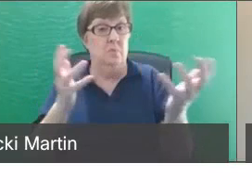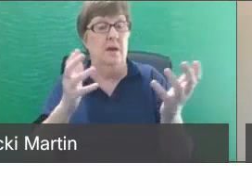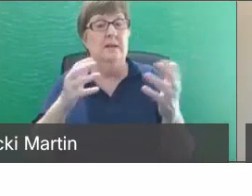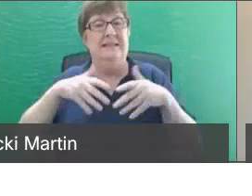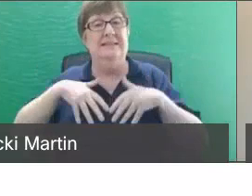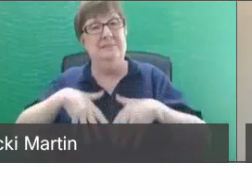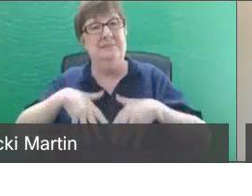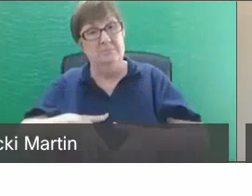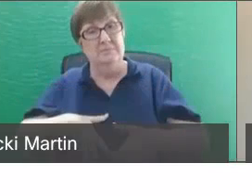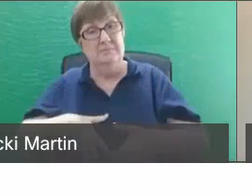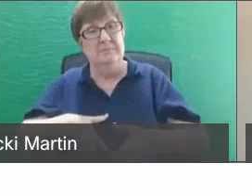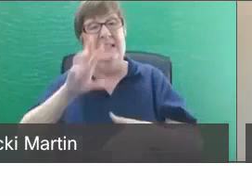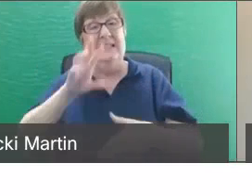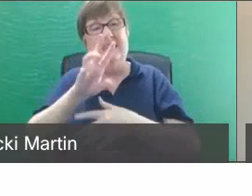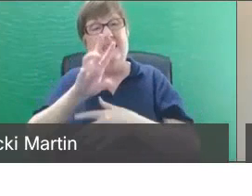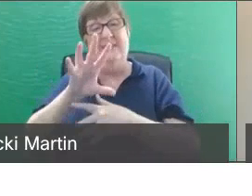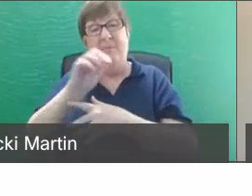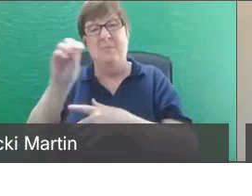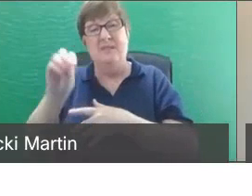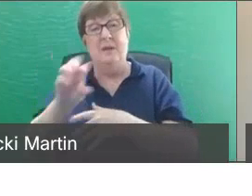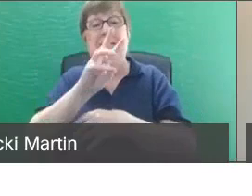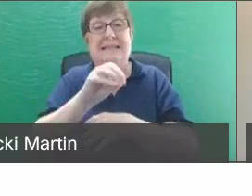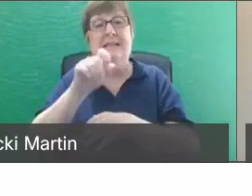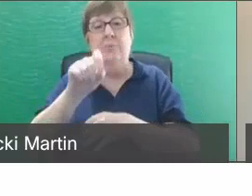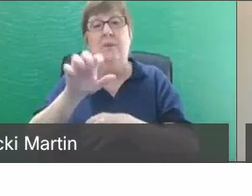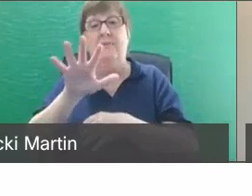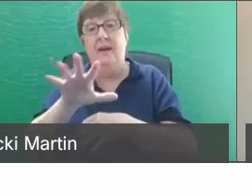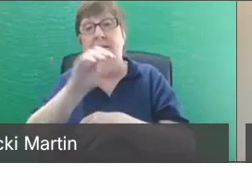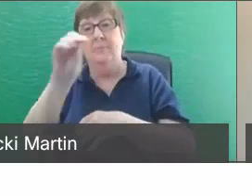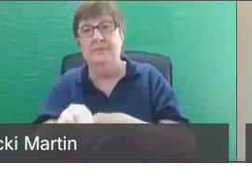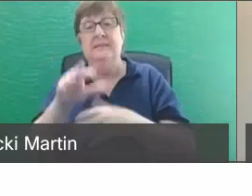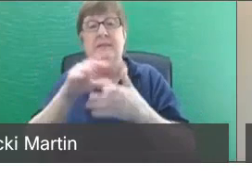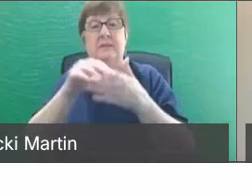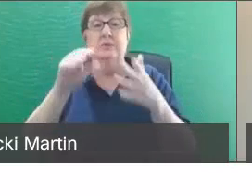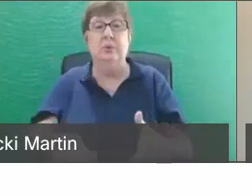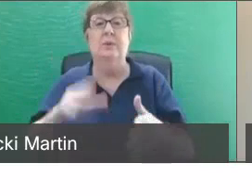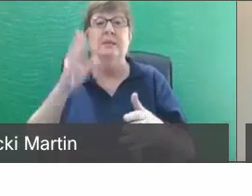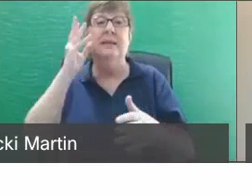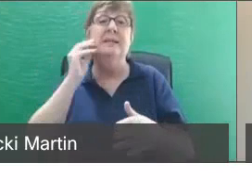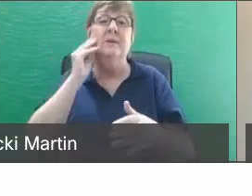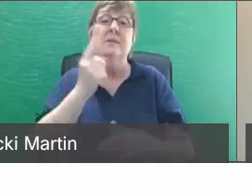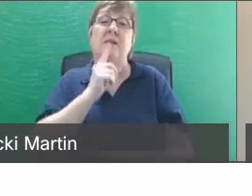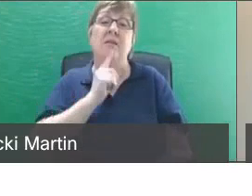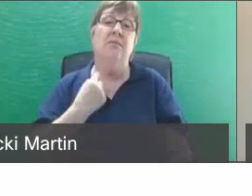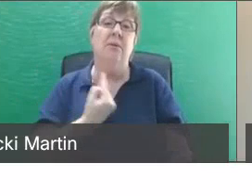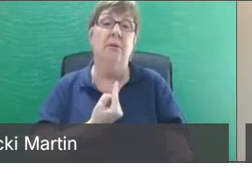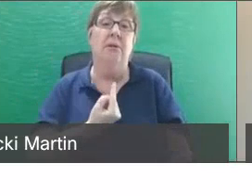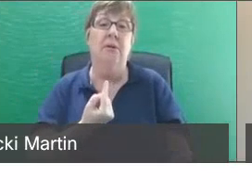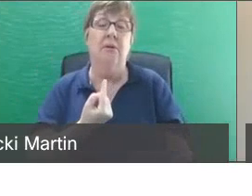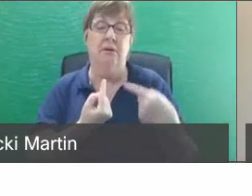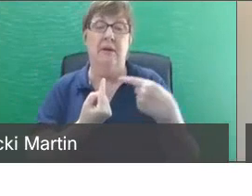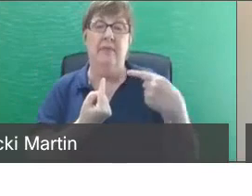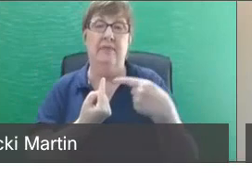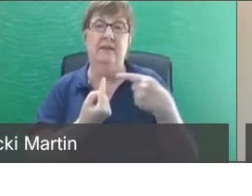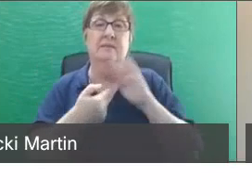60.5% of students who are experiencing loneliness, and that's one of the most common symptoms of depression. And